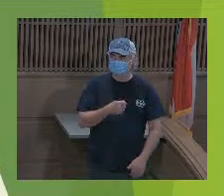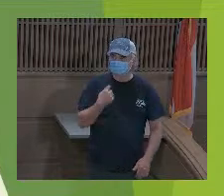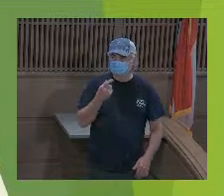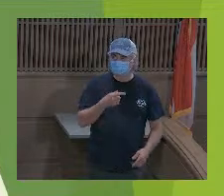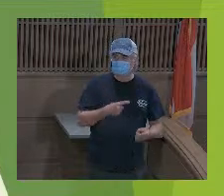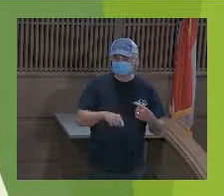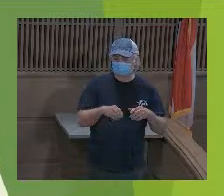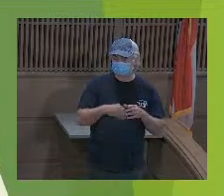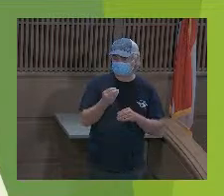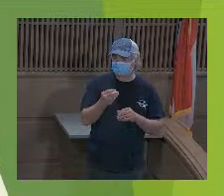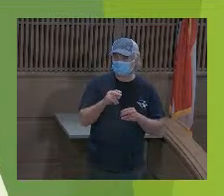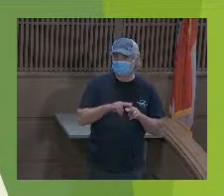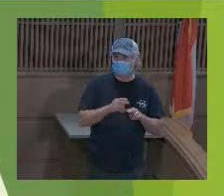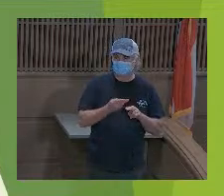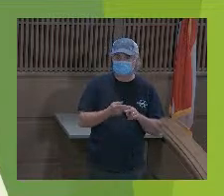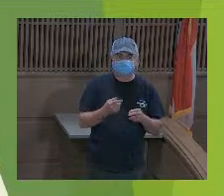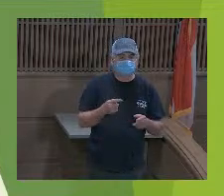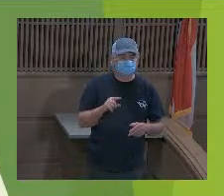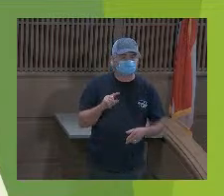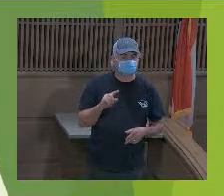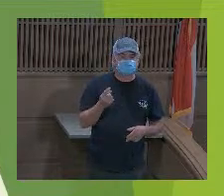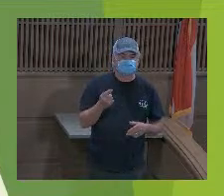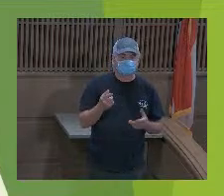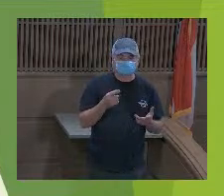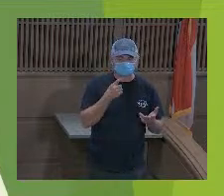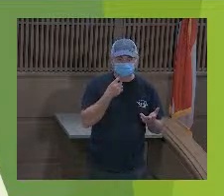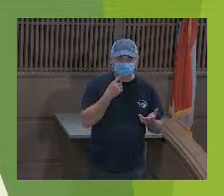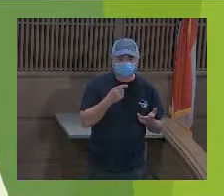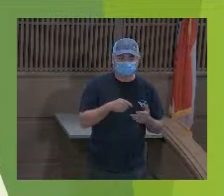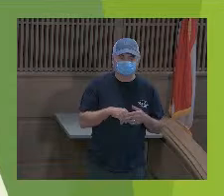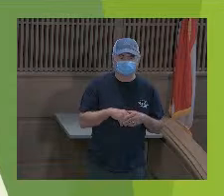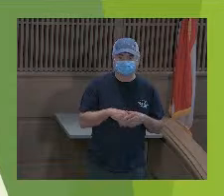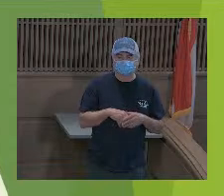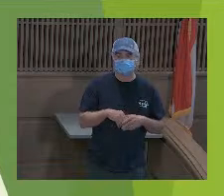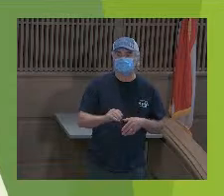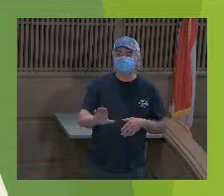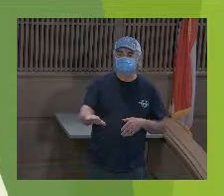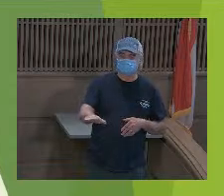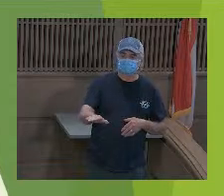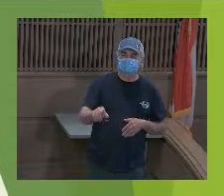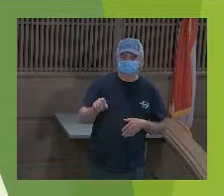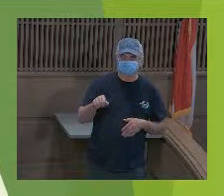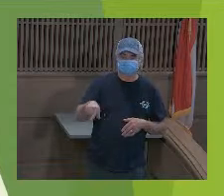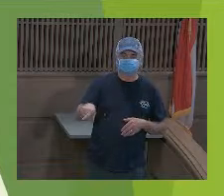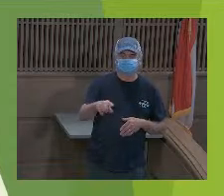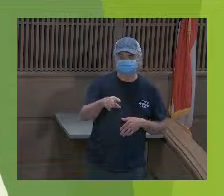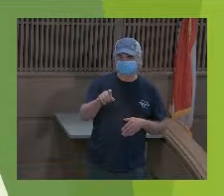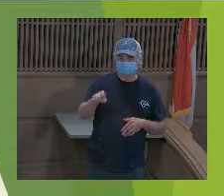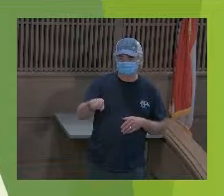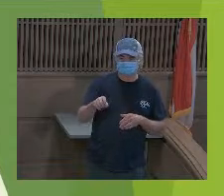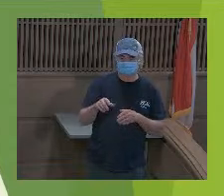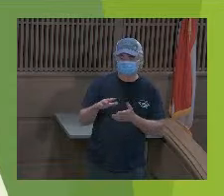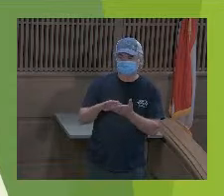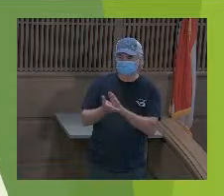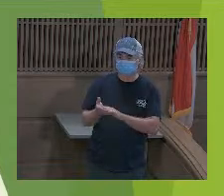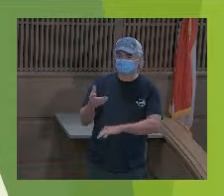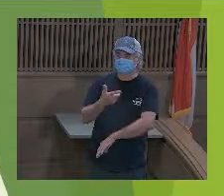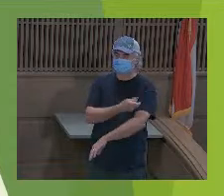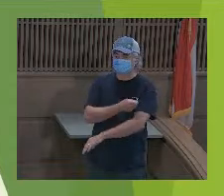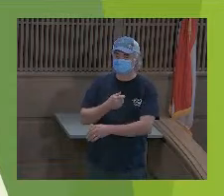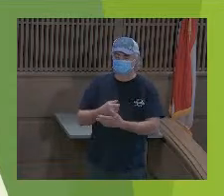the hospital, the first thing they're doing is telling their loved ones to get vaccinated. It shouldn't come to this. The